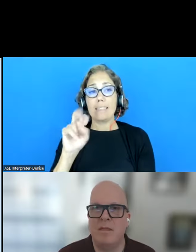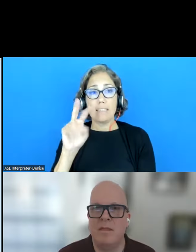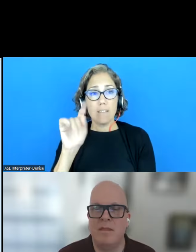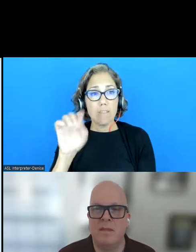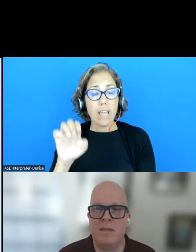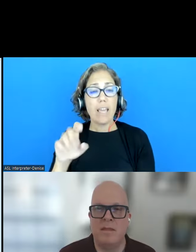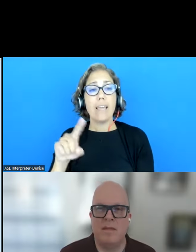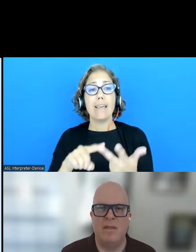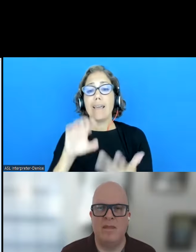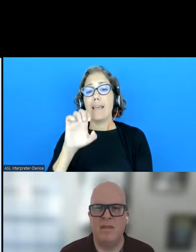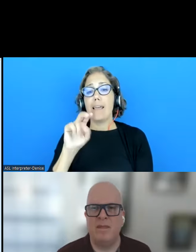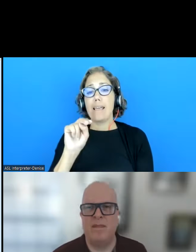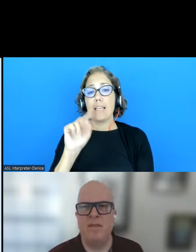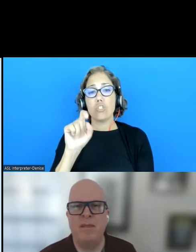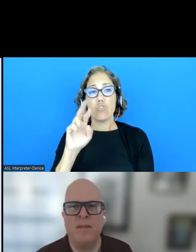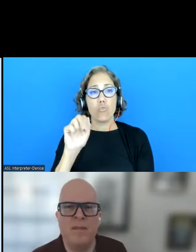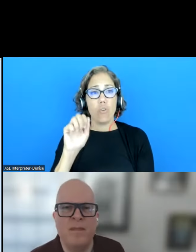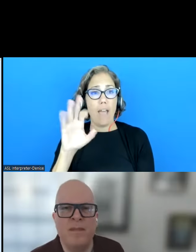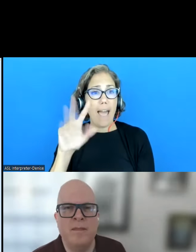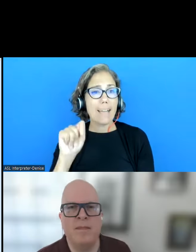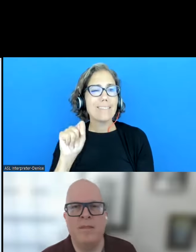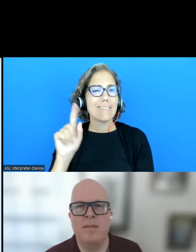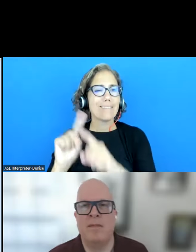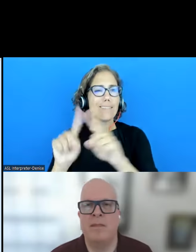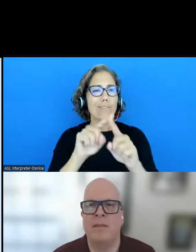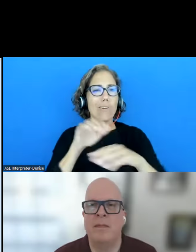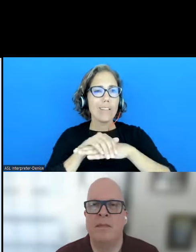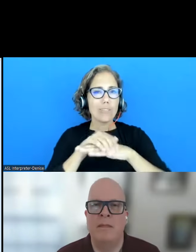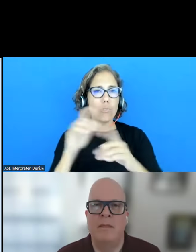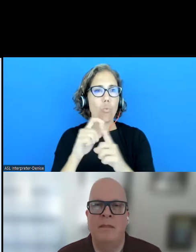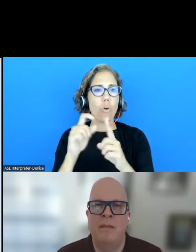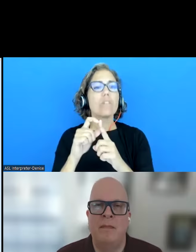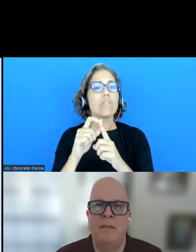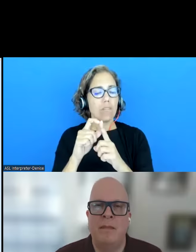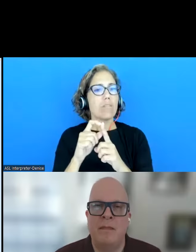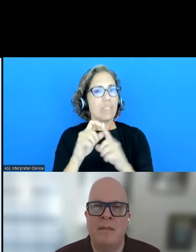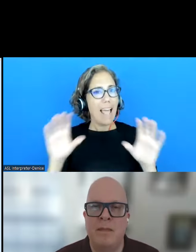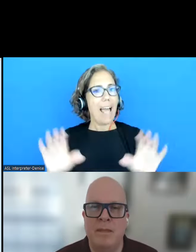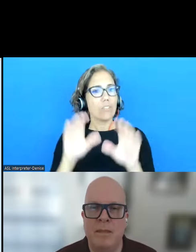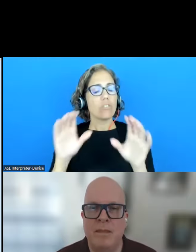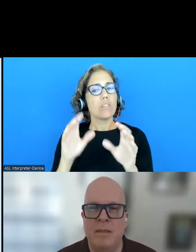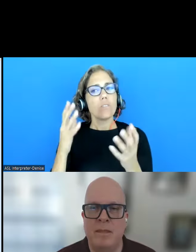just to avoid to mention an action that potentially some user